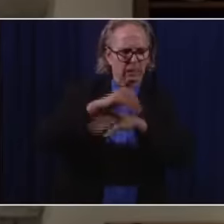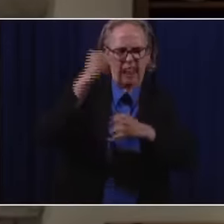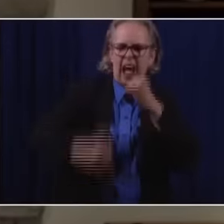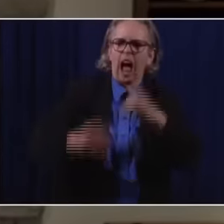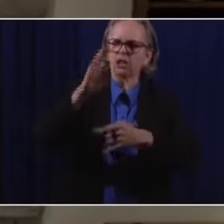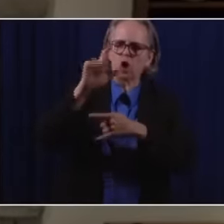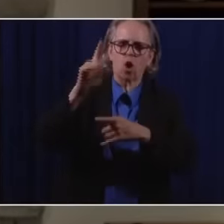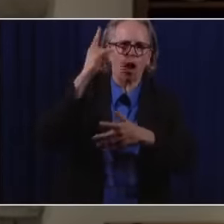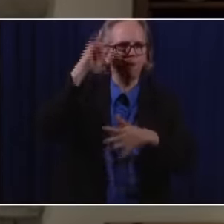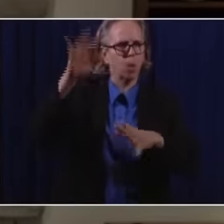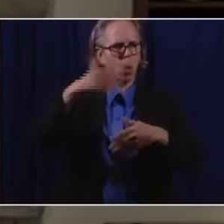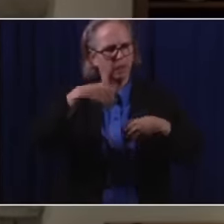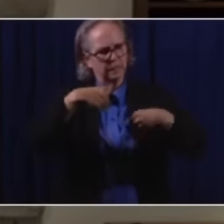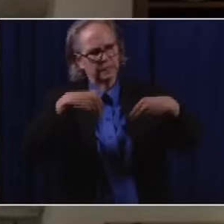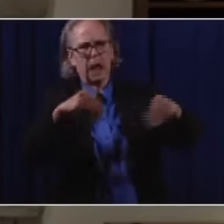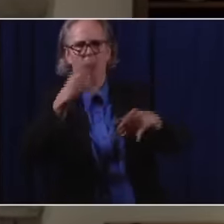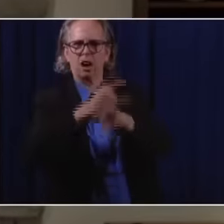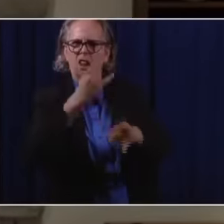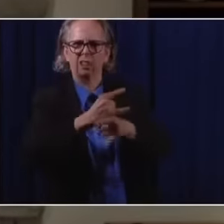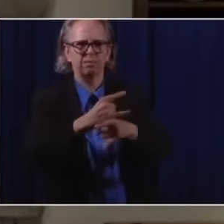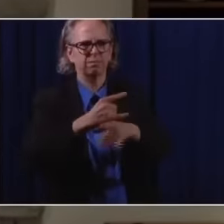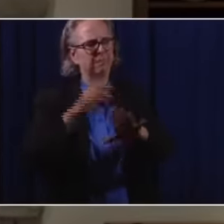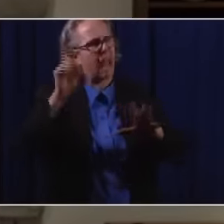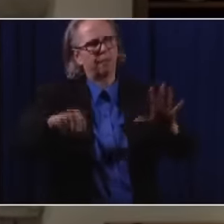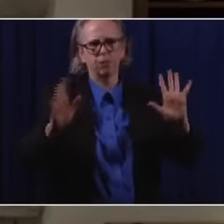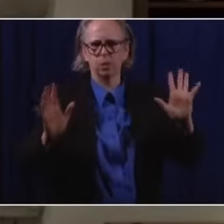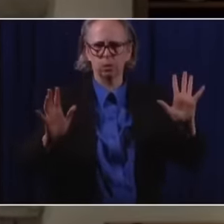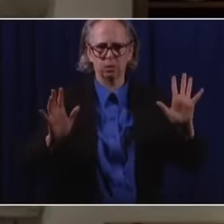gotta start getting those numbers,